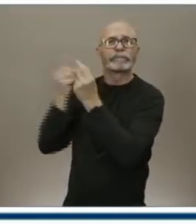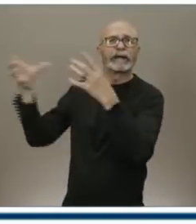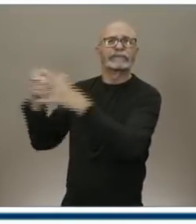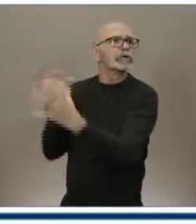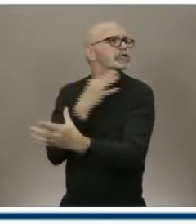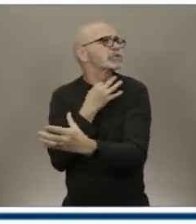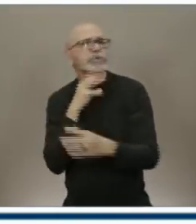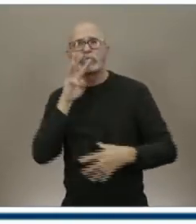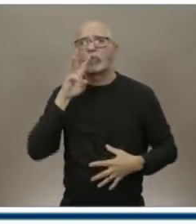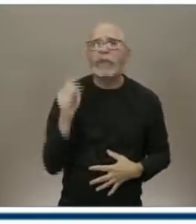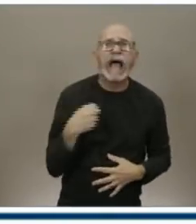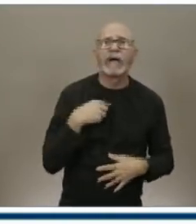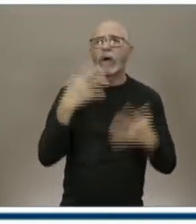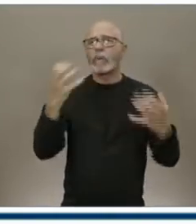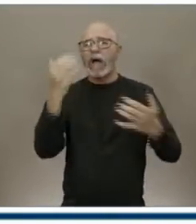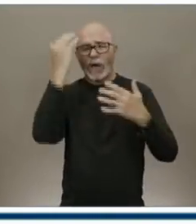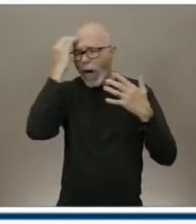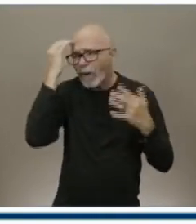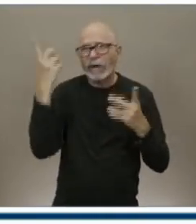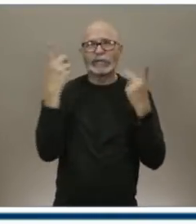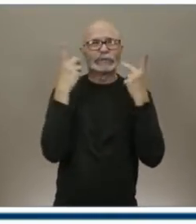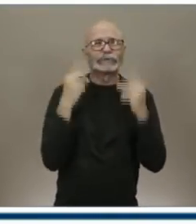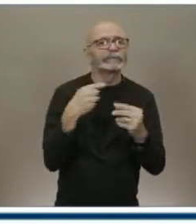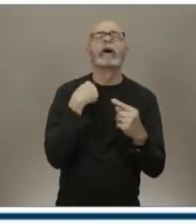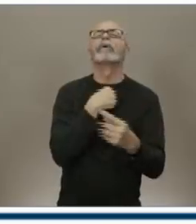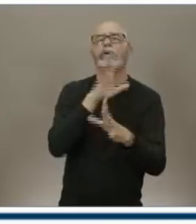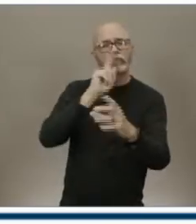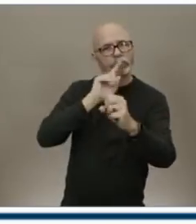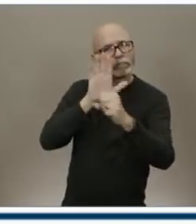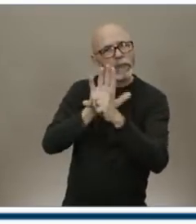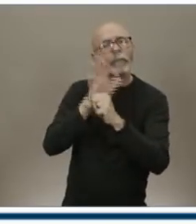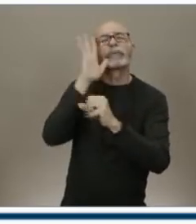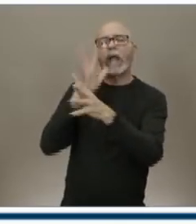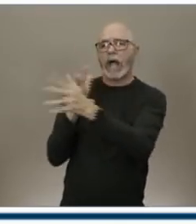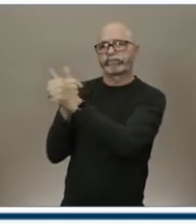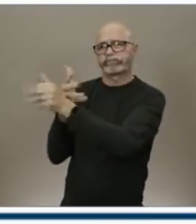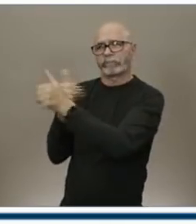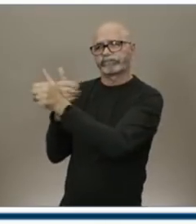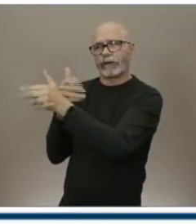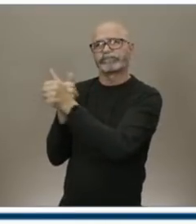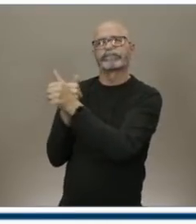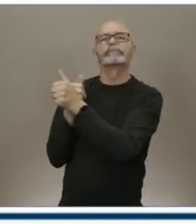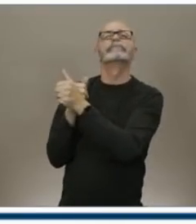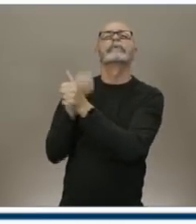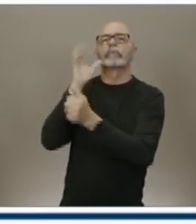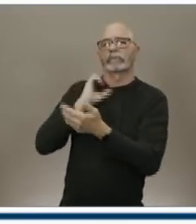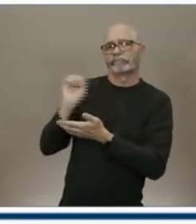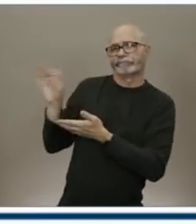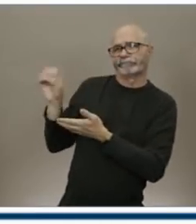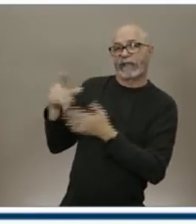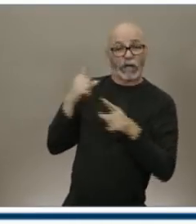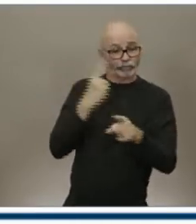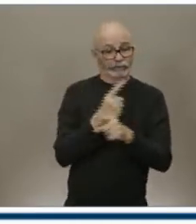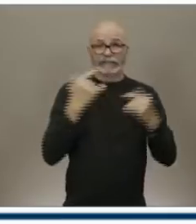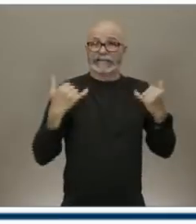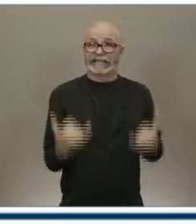you that we will keep everyone updated throughout this process. We will have regular briefings like this one, and we'll be